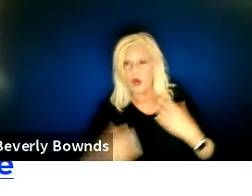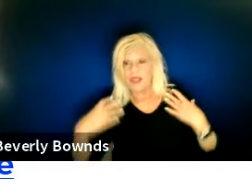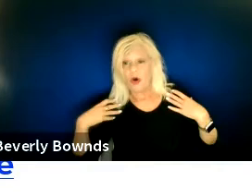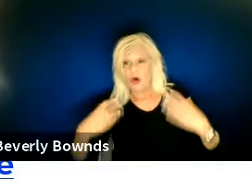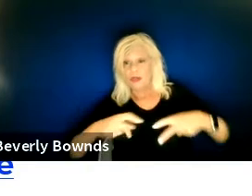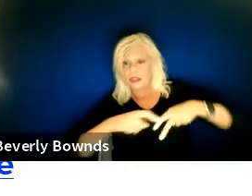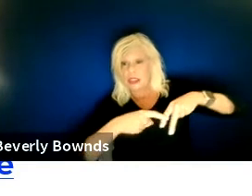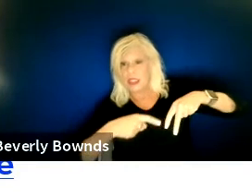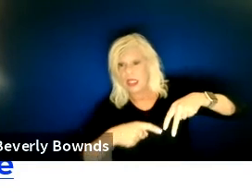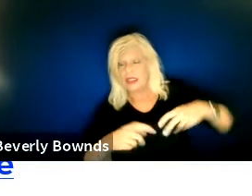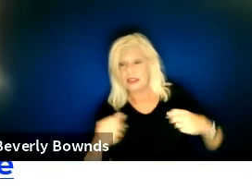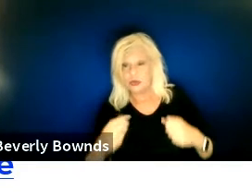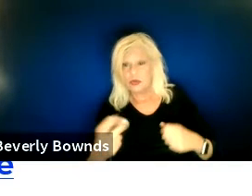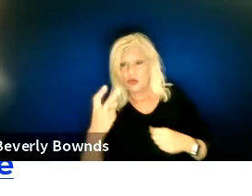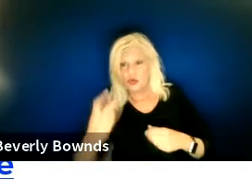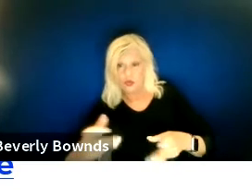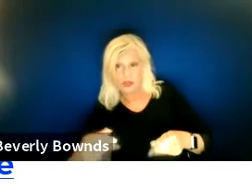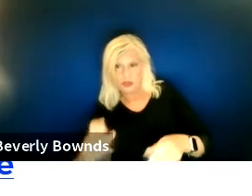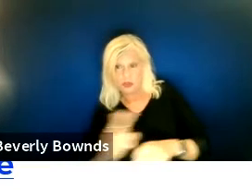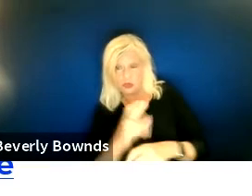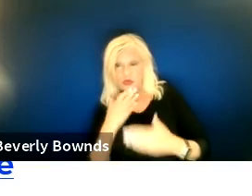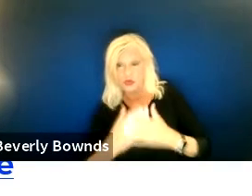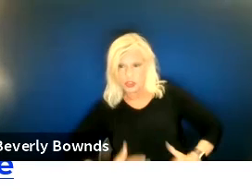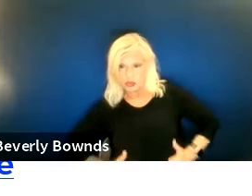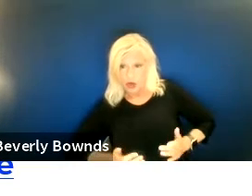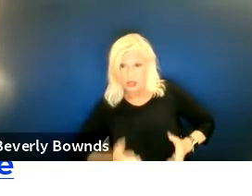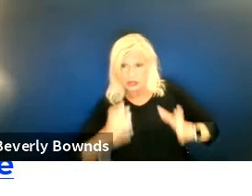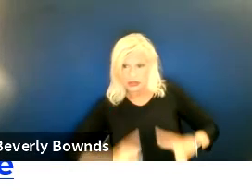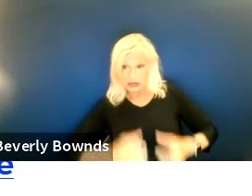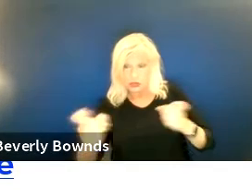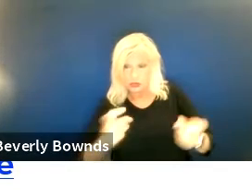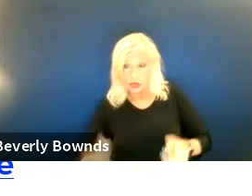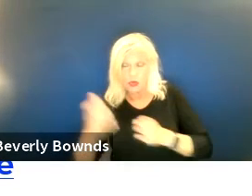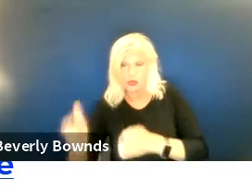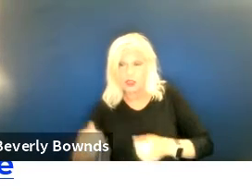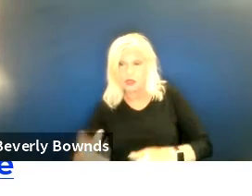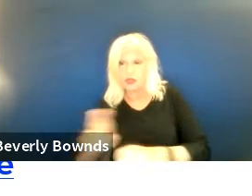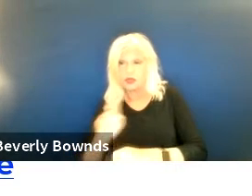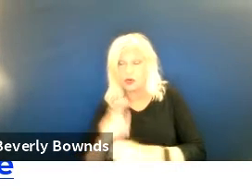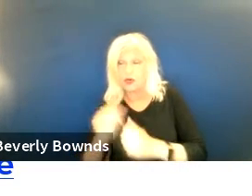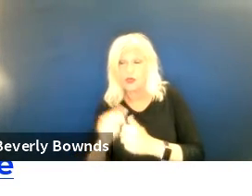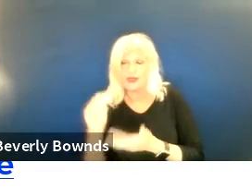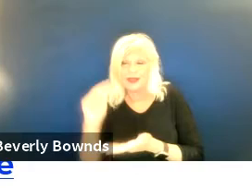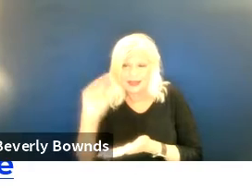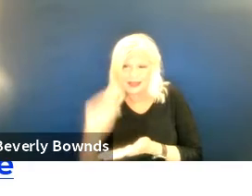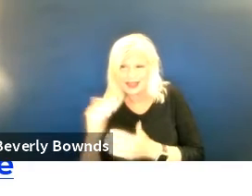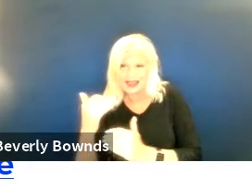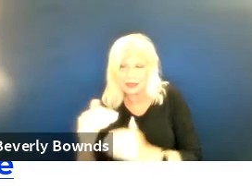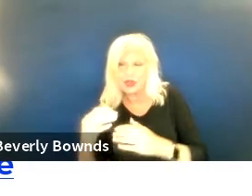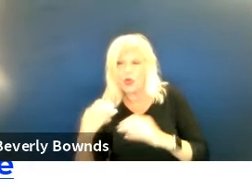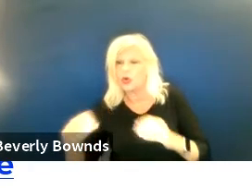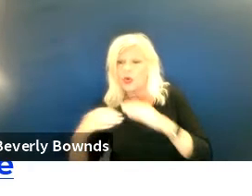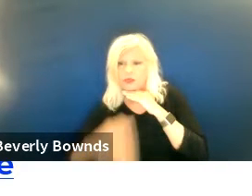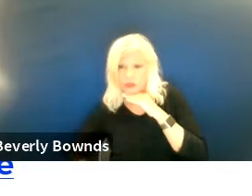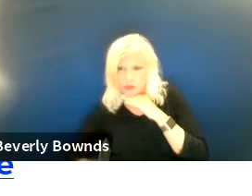exercise, 2, wheelchair users with good trunk control, and 3, wheelchair users with little or no trunk control. The